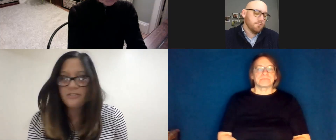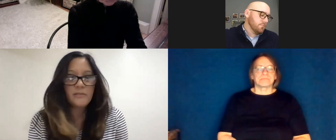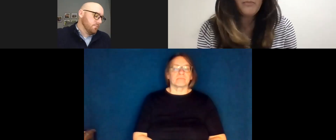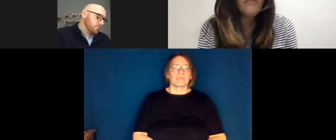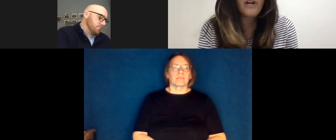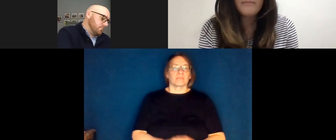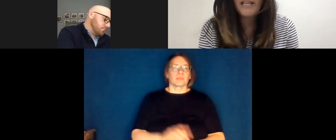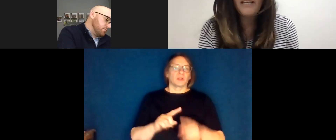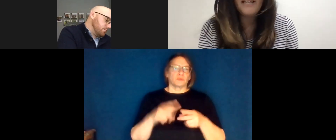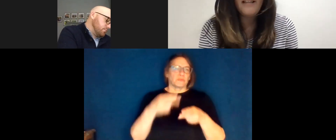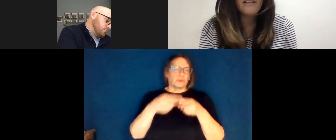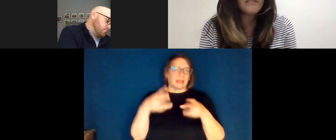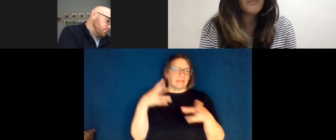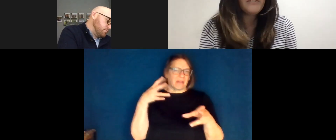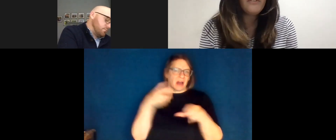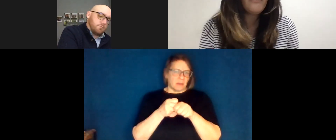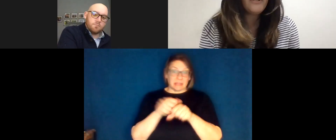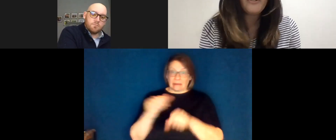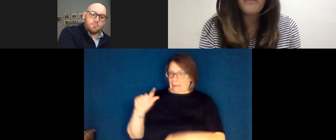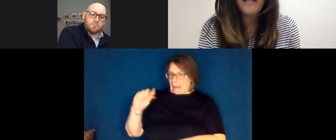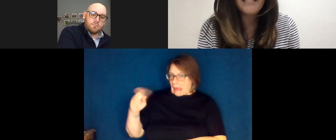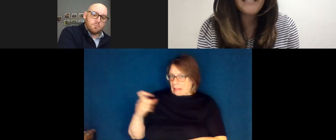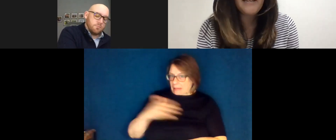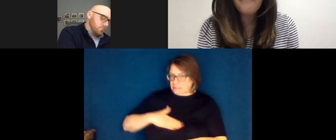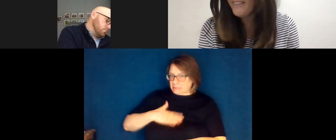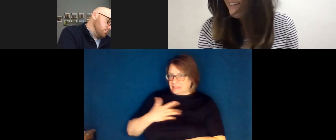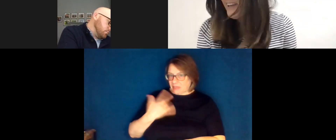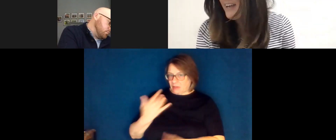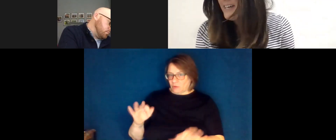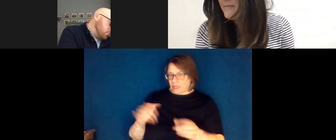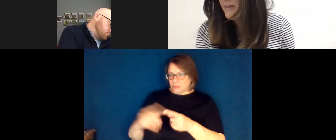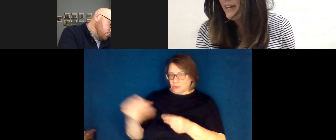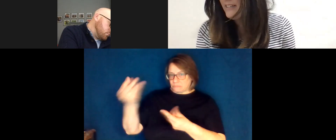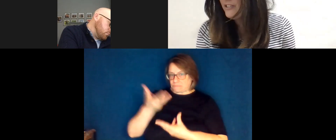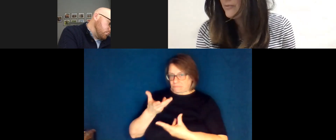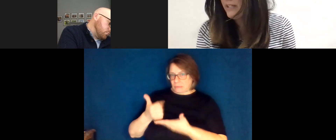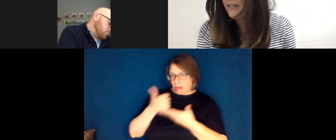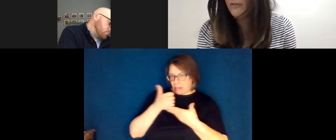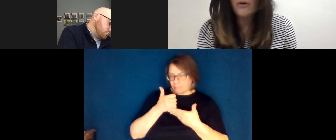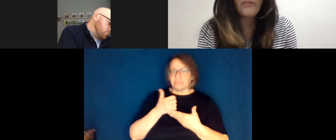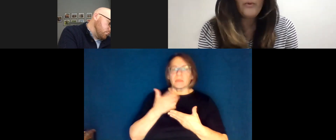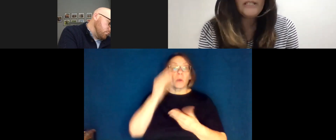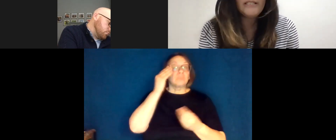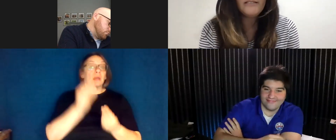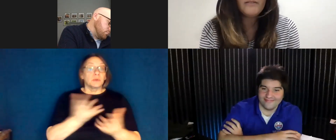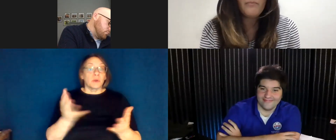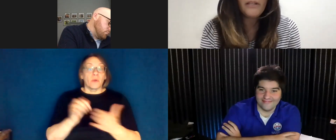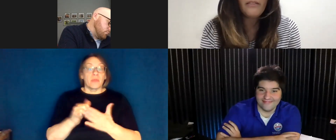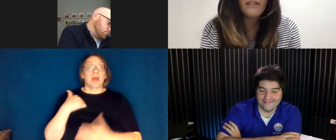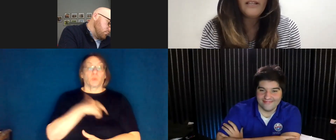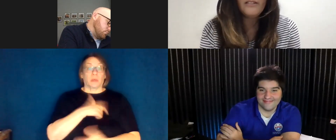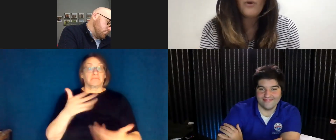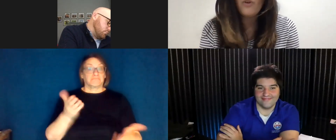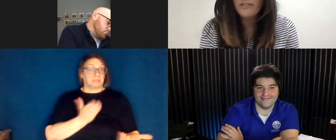So just a brief update, and Alex, please feel free to join me anytime. I just want to let you know that we did